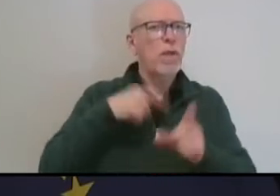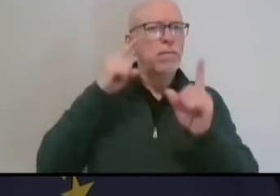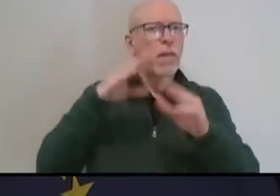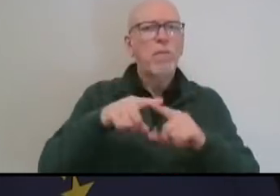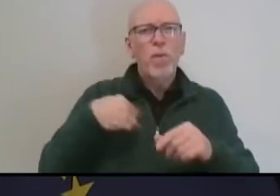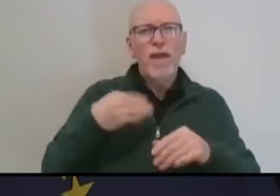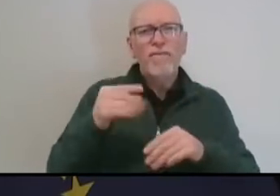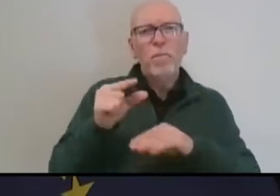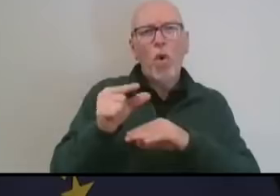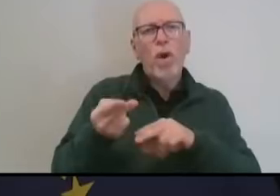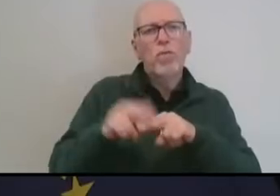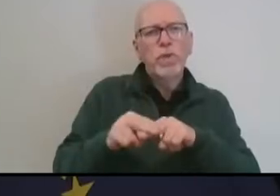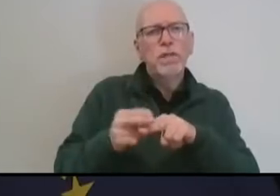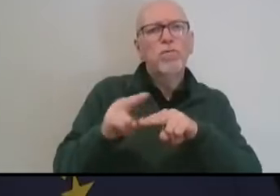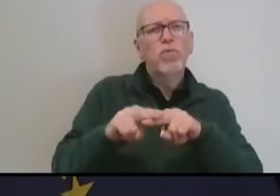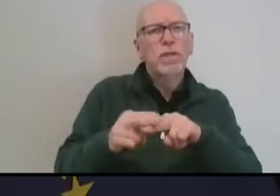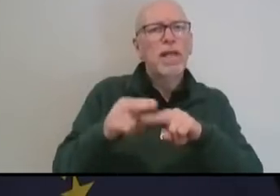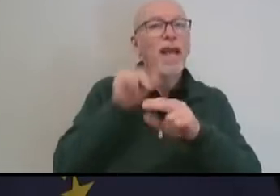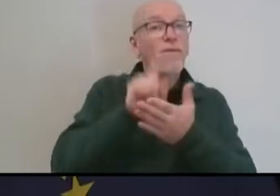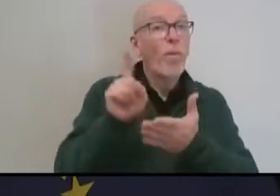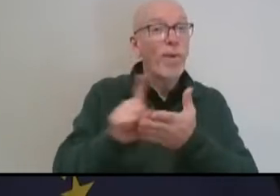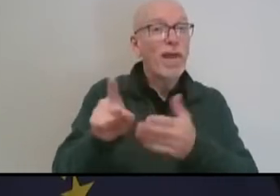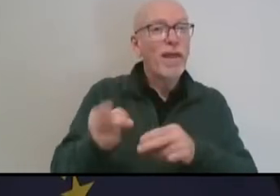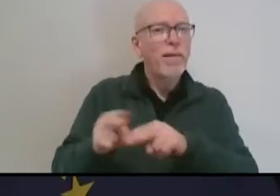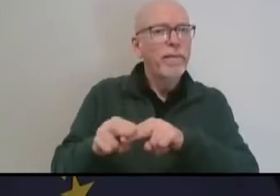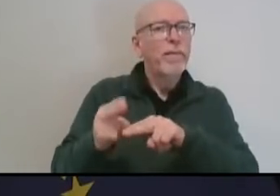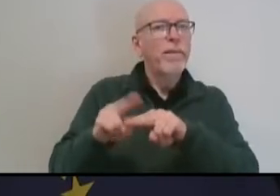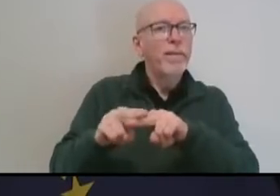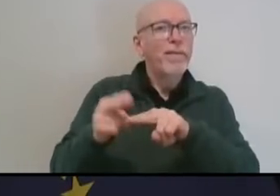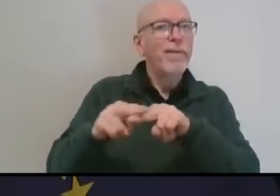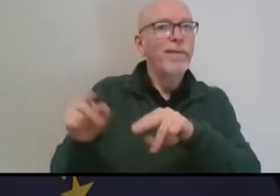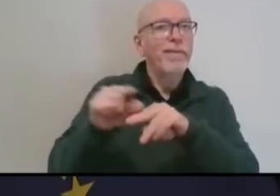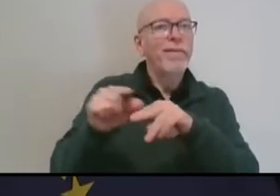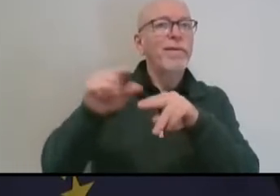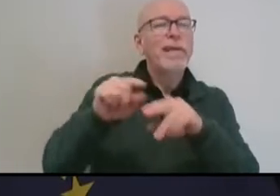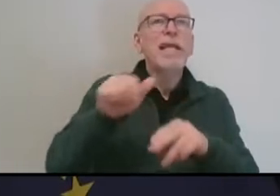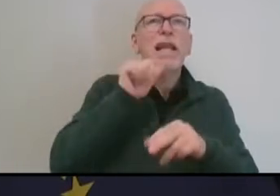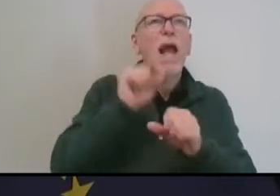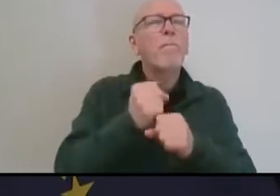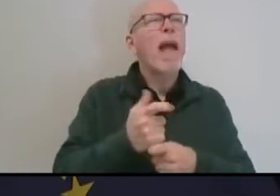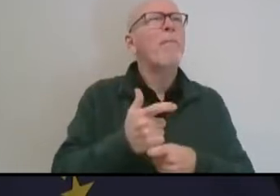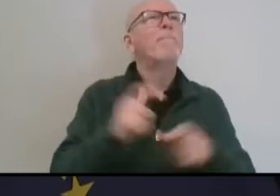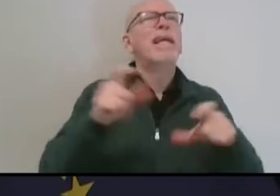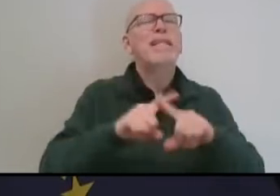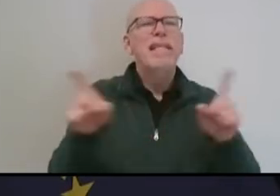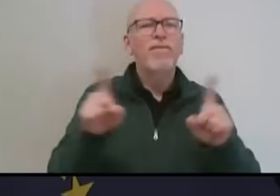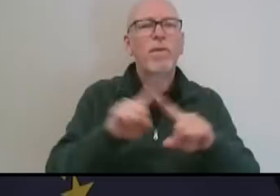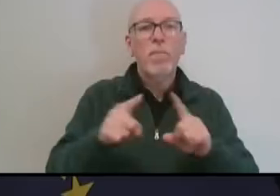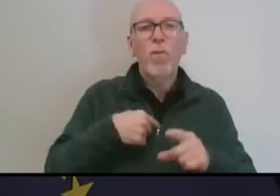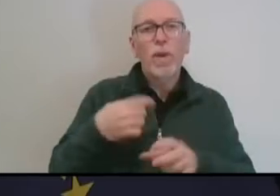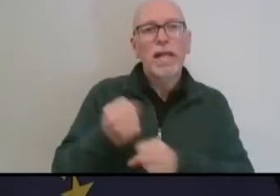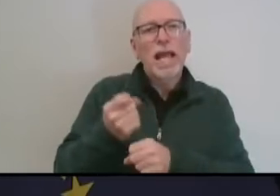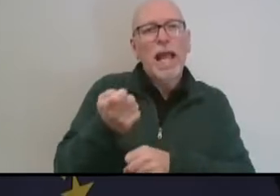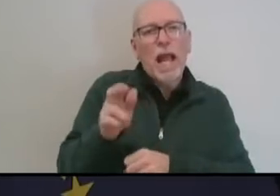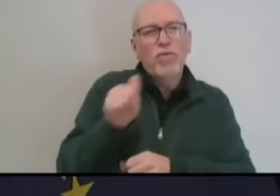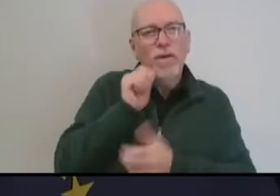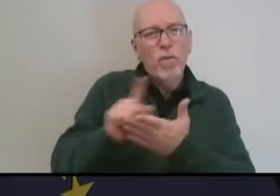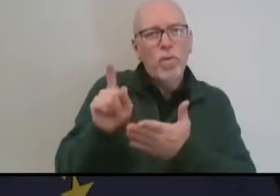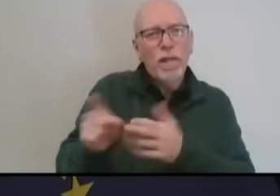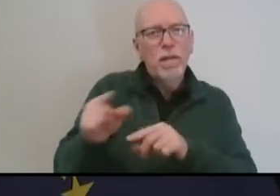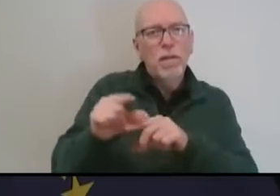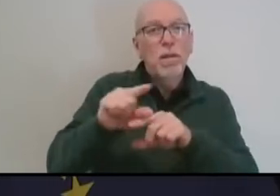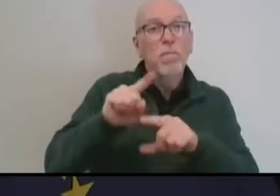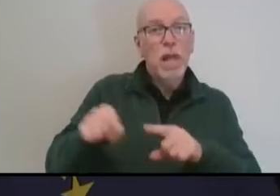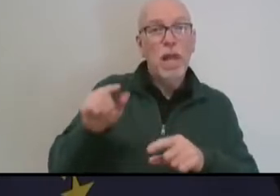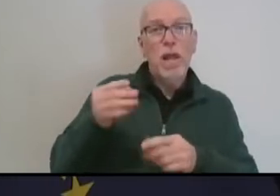incremental increases, which week after week doesn't really make huge differences about how much extra vaccine we have. But if you go back and you look 4 weeks and where we're